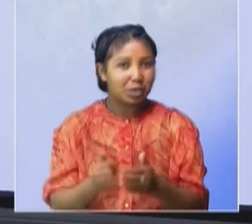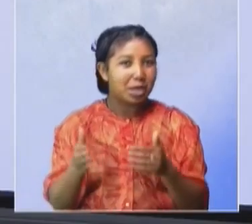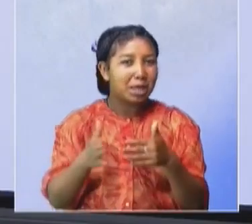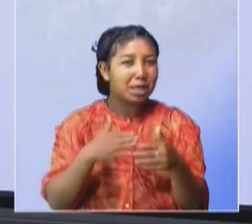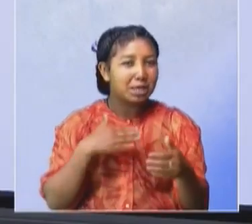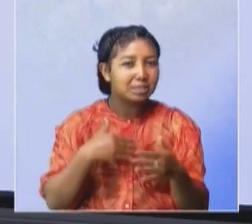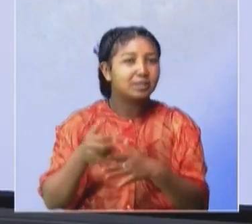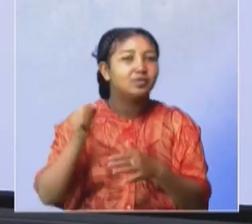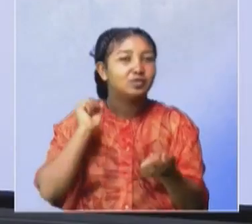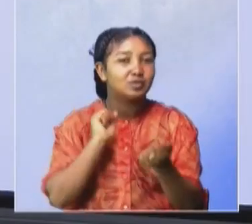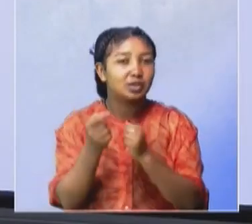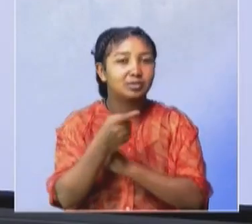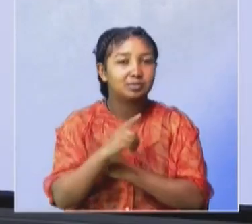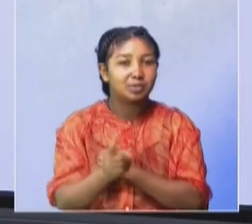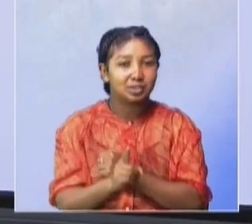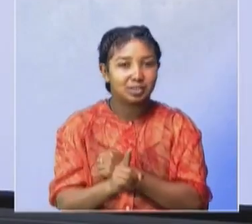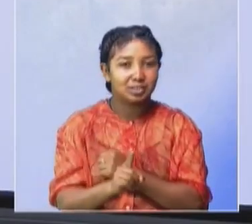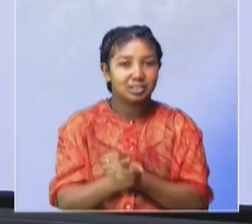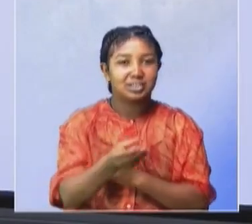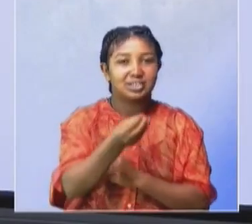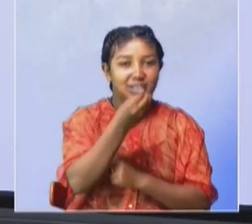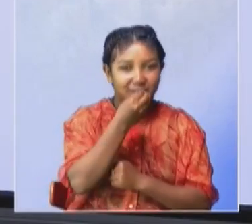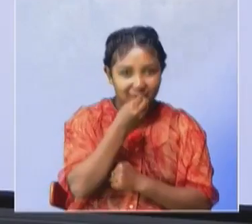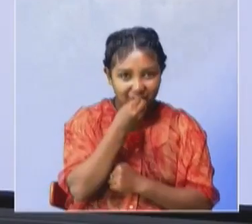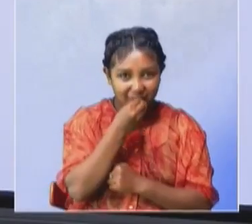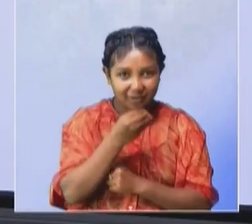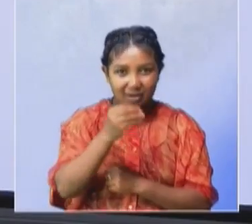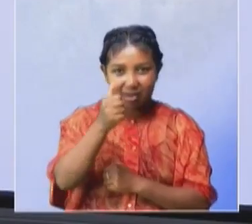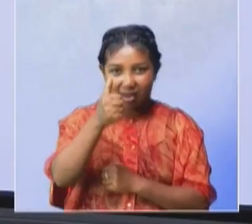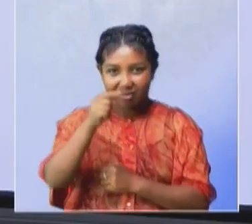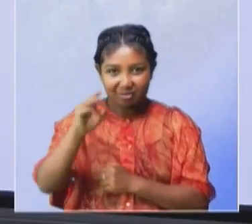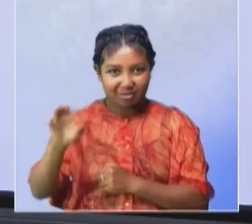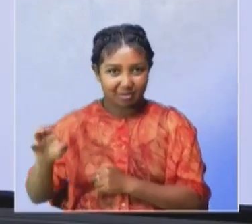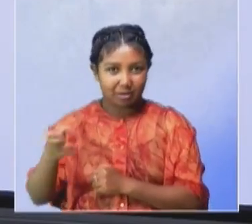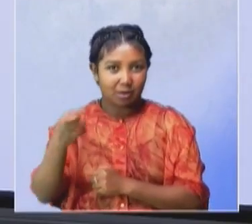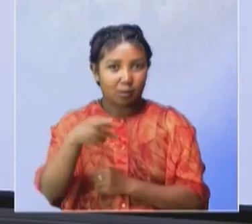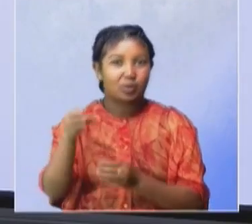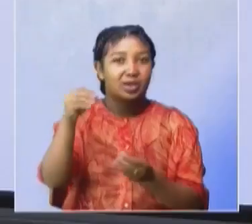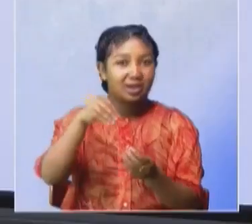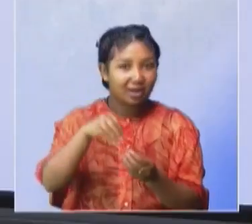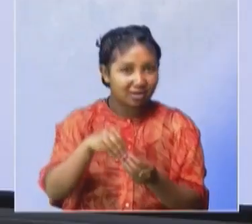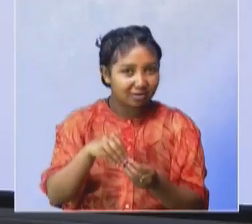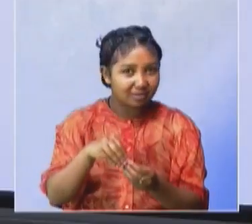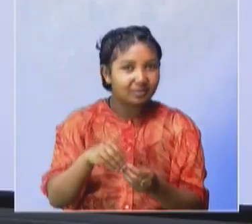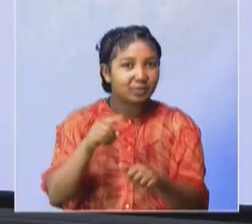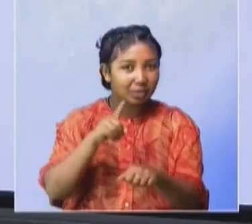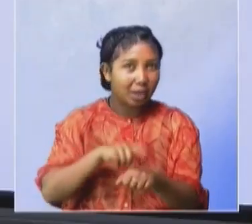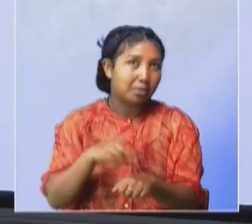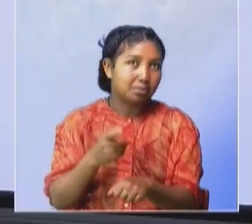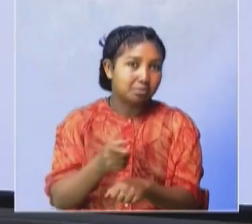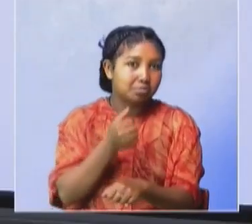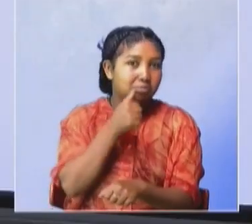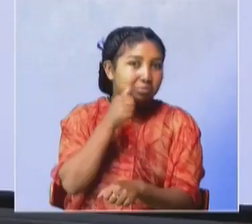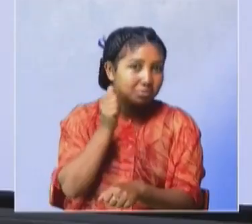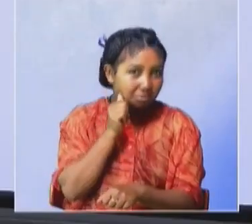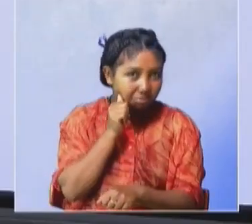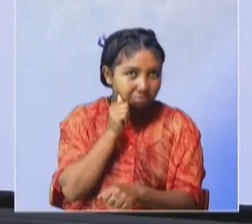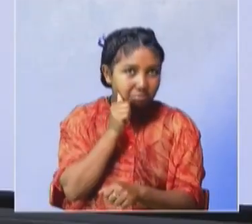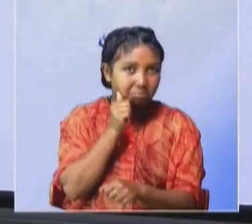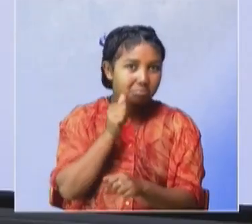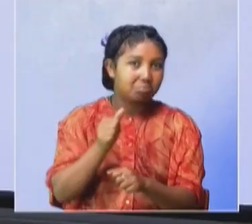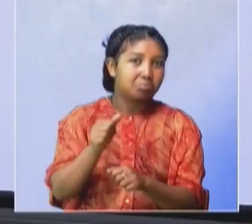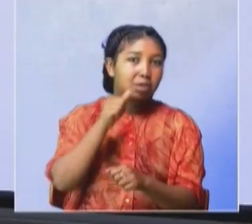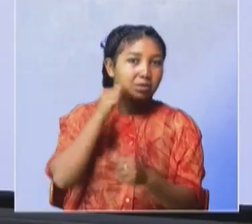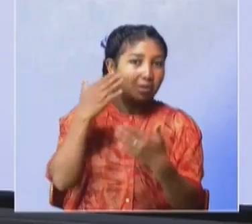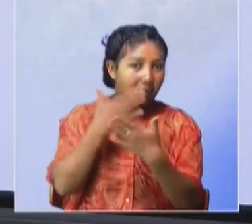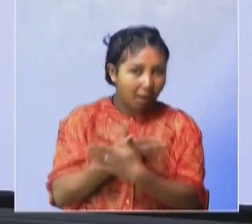we can change. Here is eat. And also we can add specific time like last night,